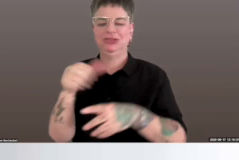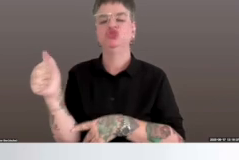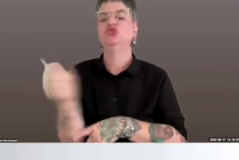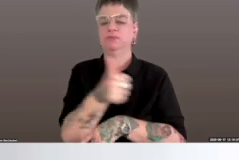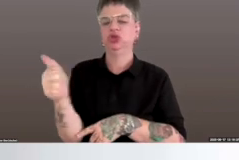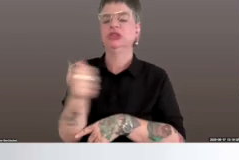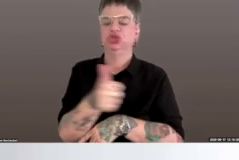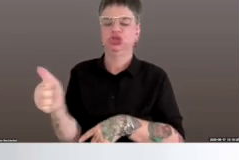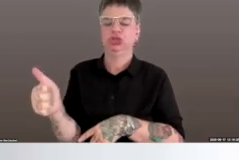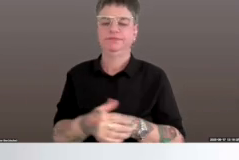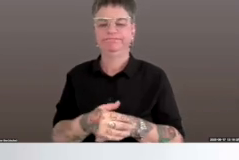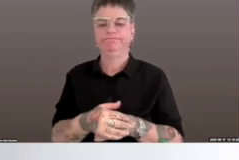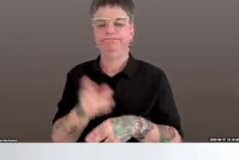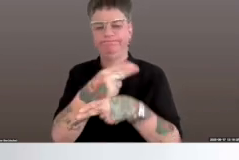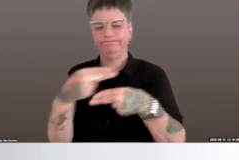Next slide, please.